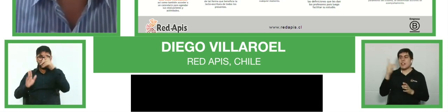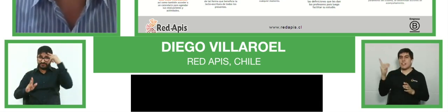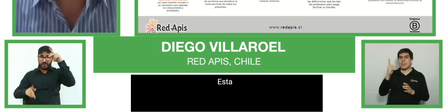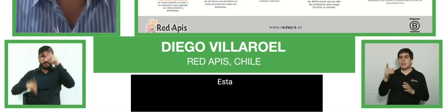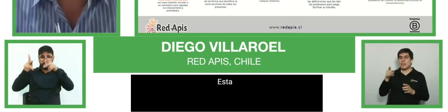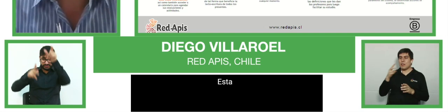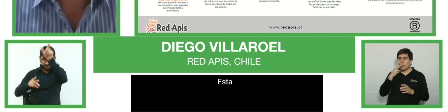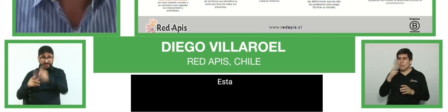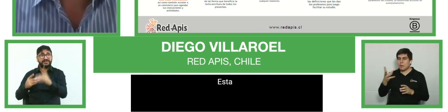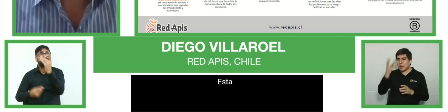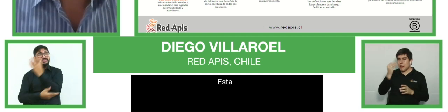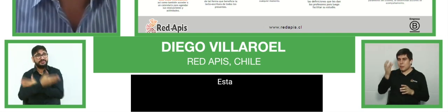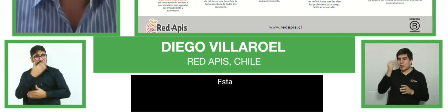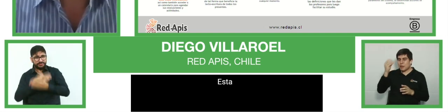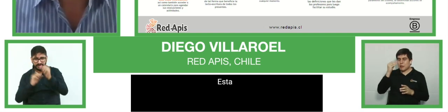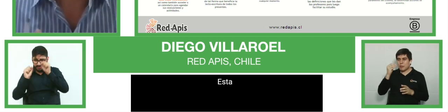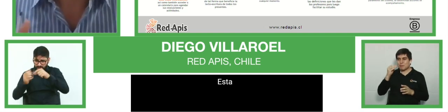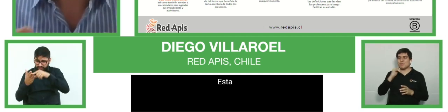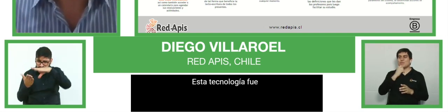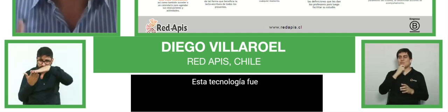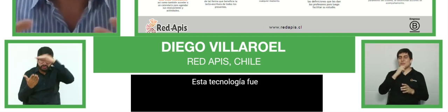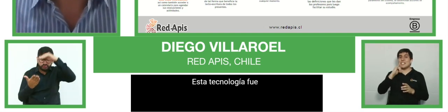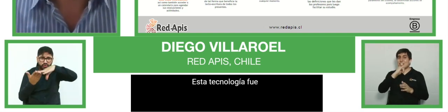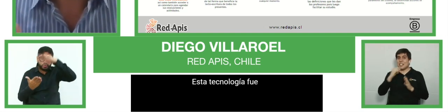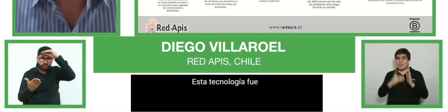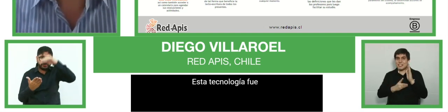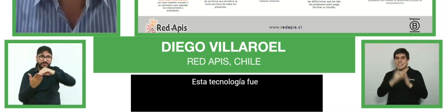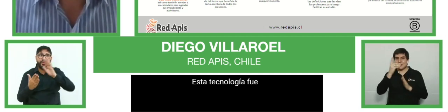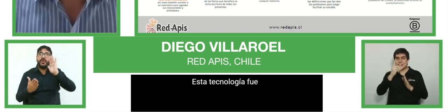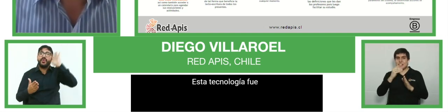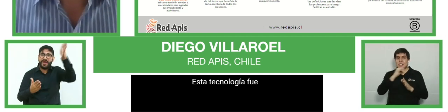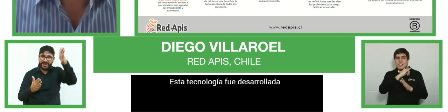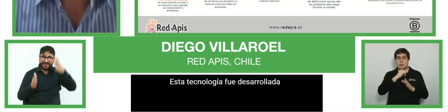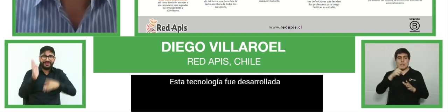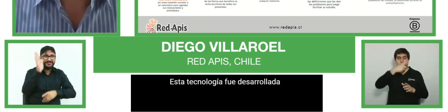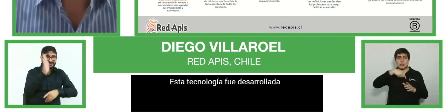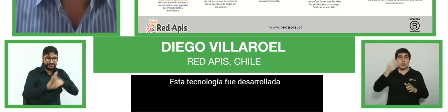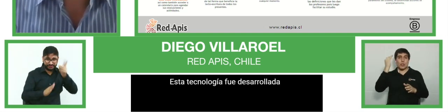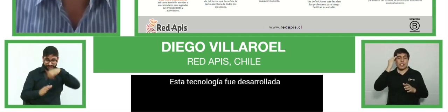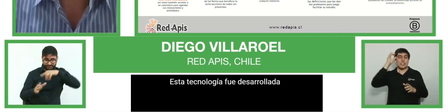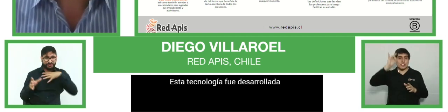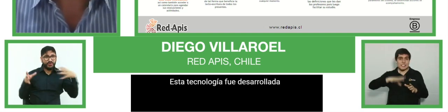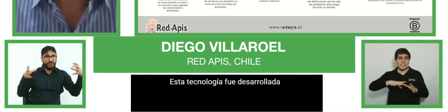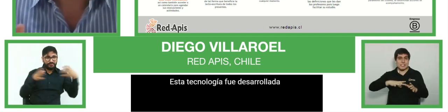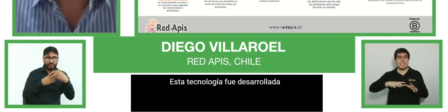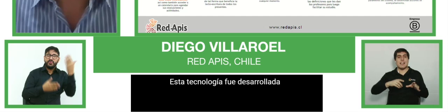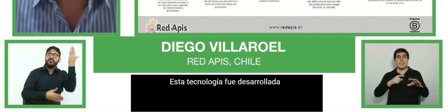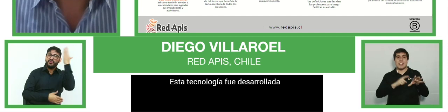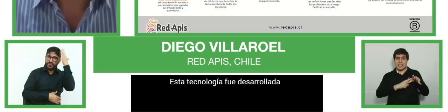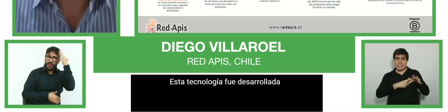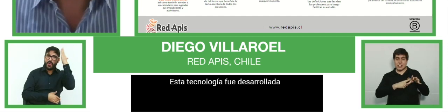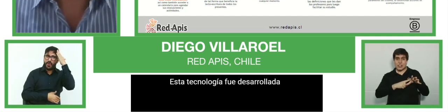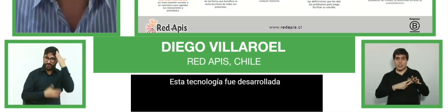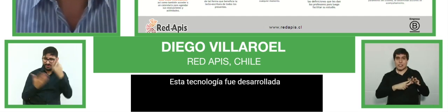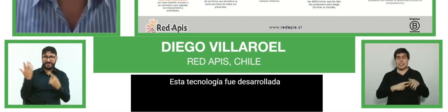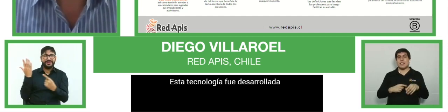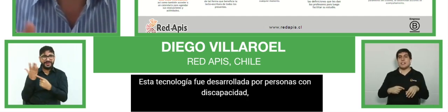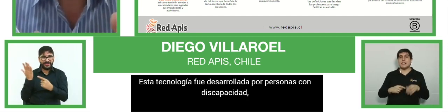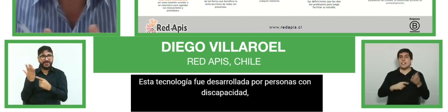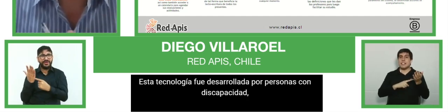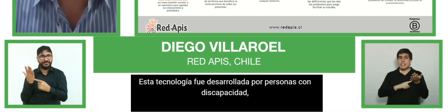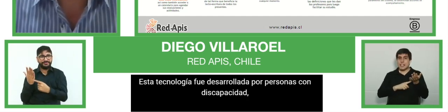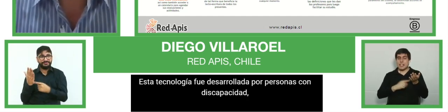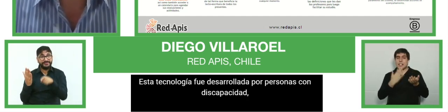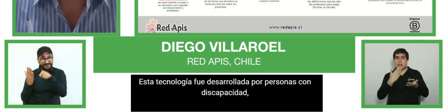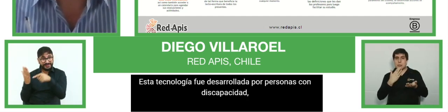the technological knowledge that and enables people in class, besides